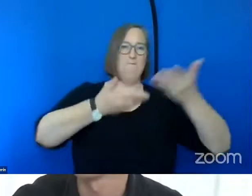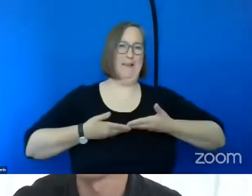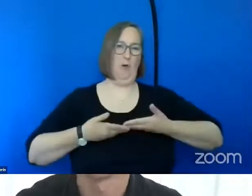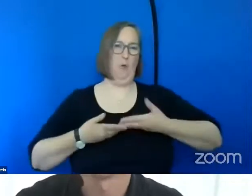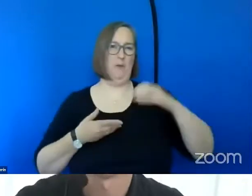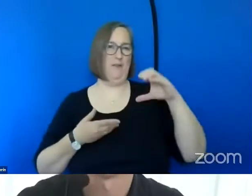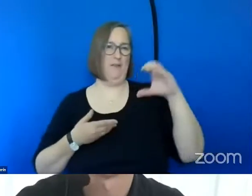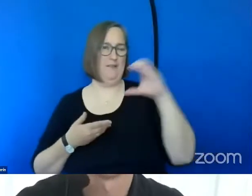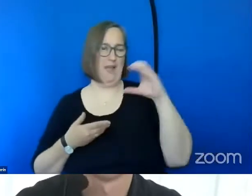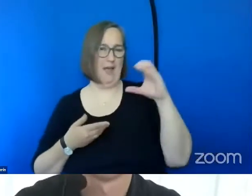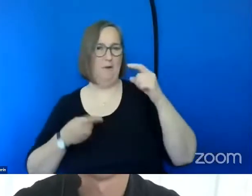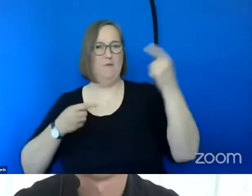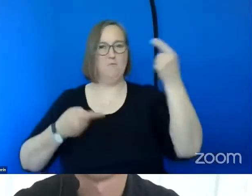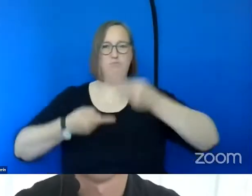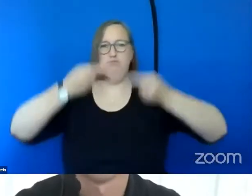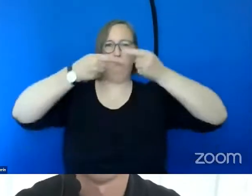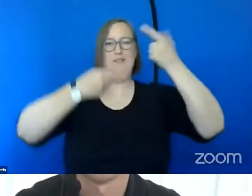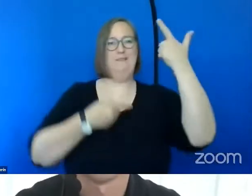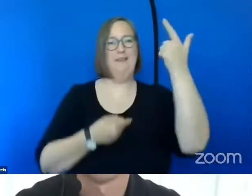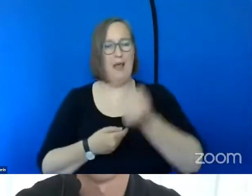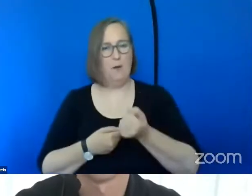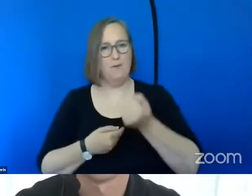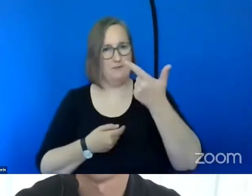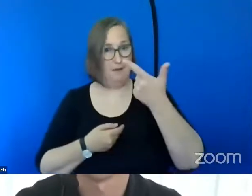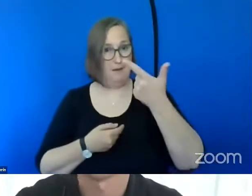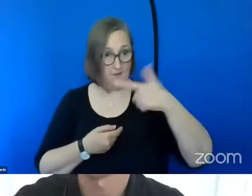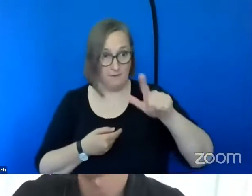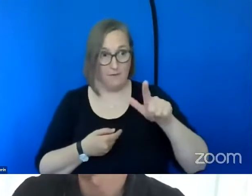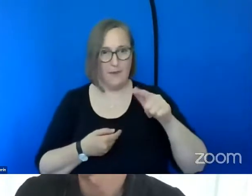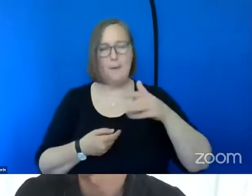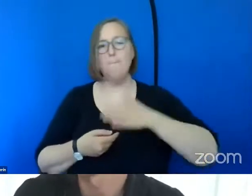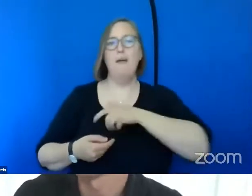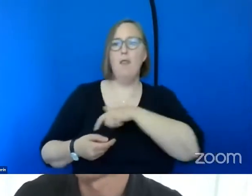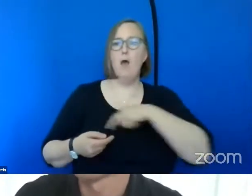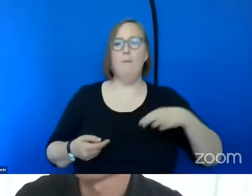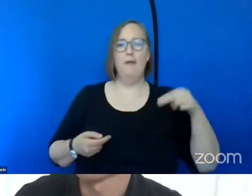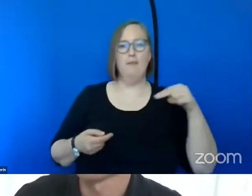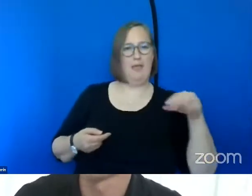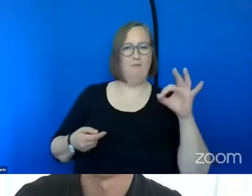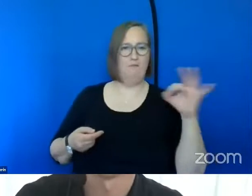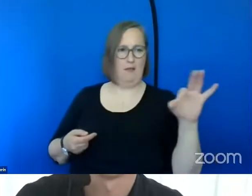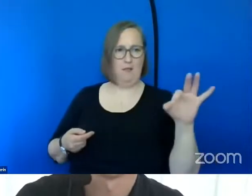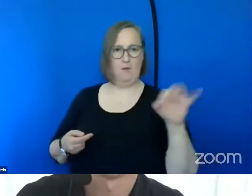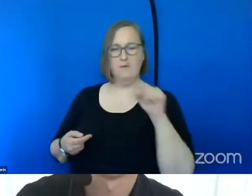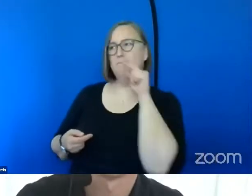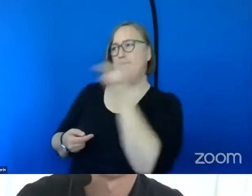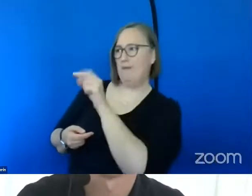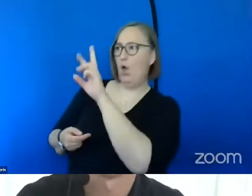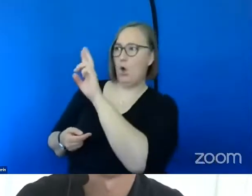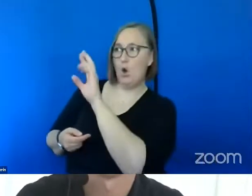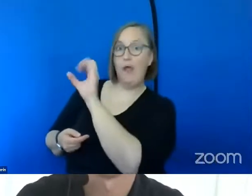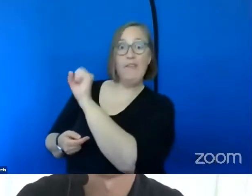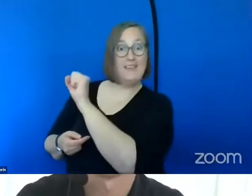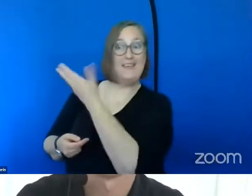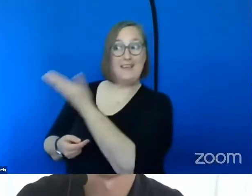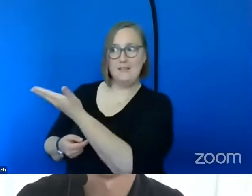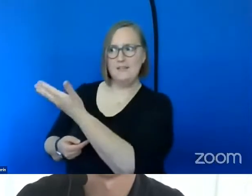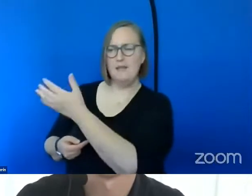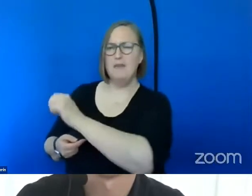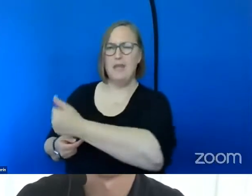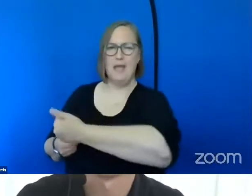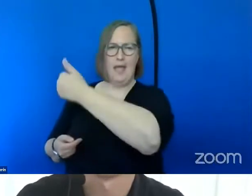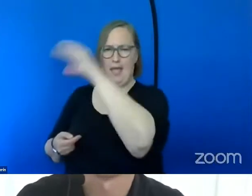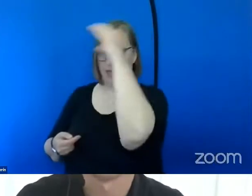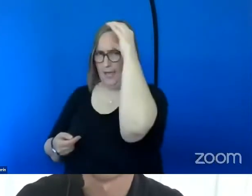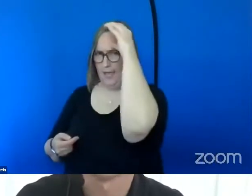Sigrist, our expert analyst. We're just a few moments away from the arm prostheses race, where we'll go as far away